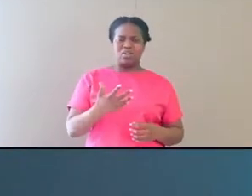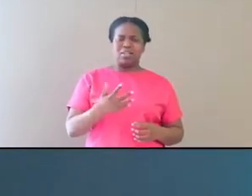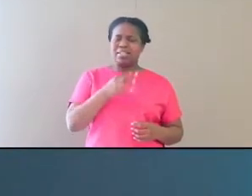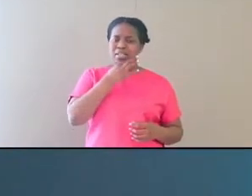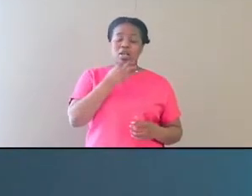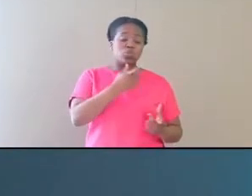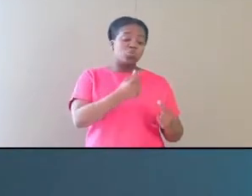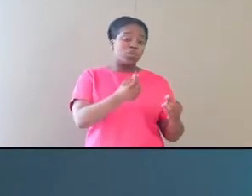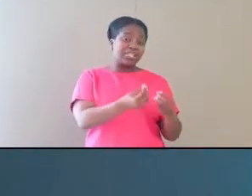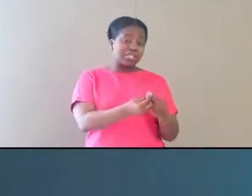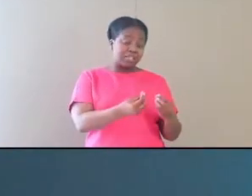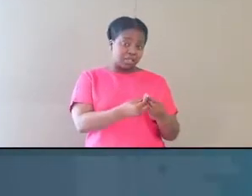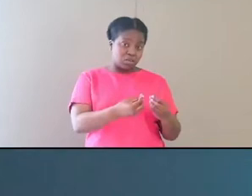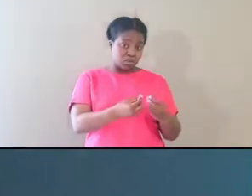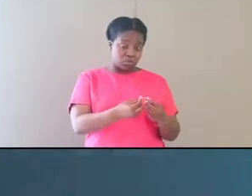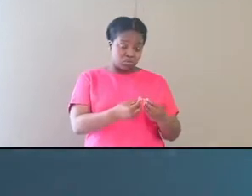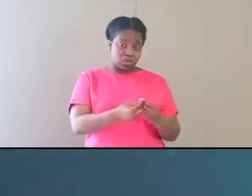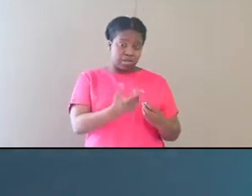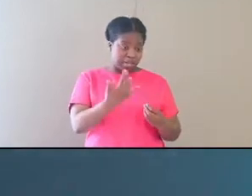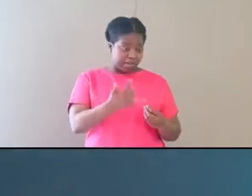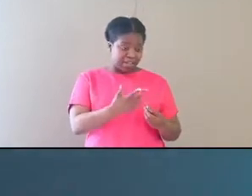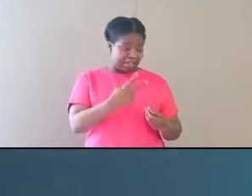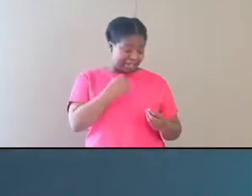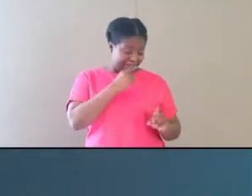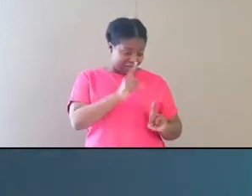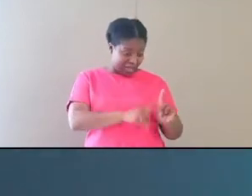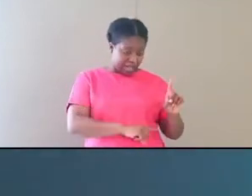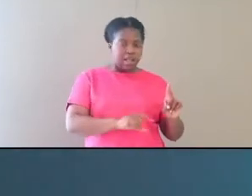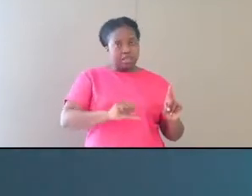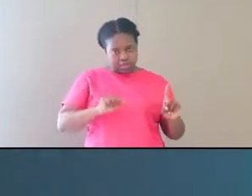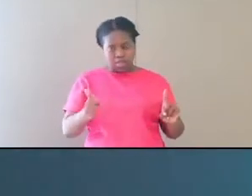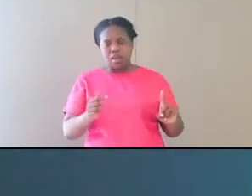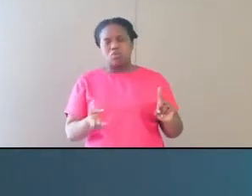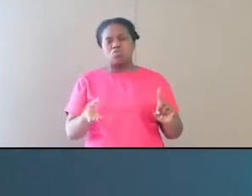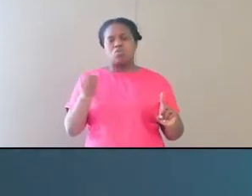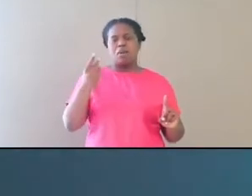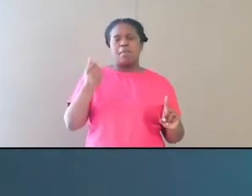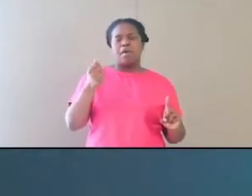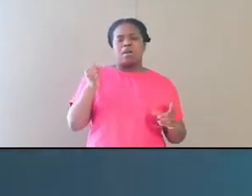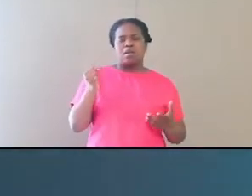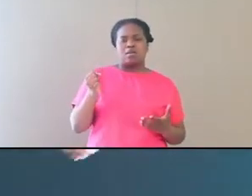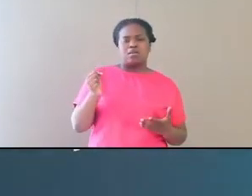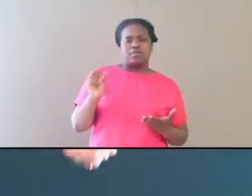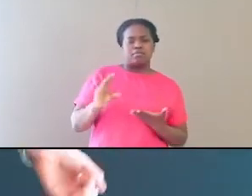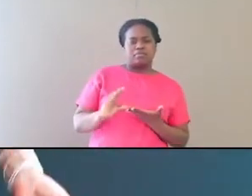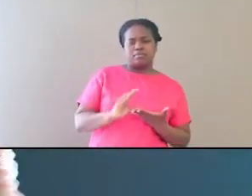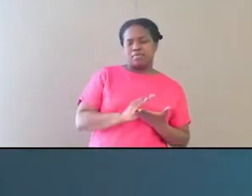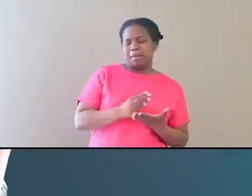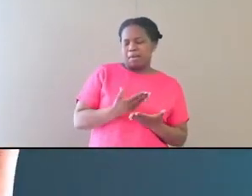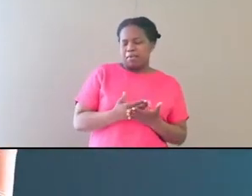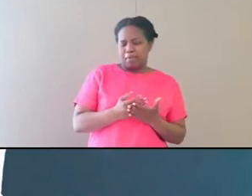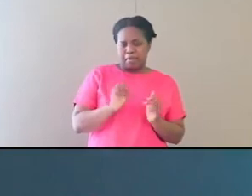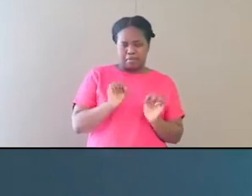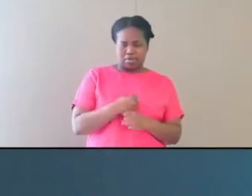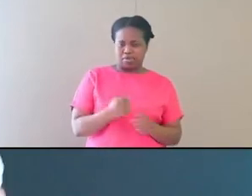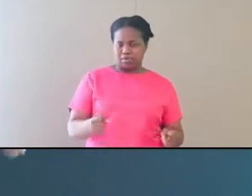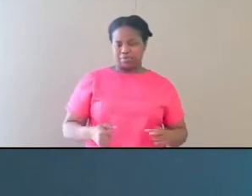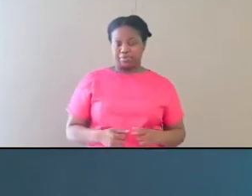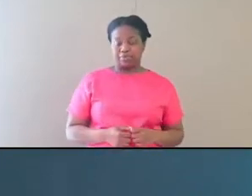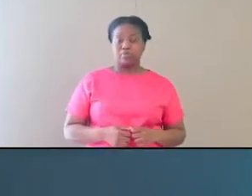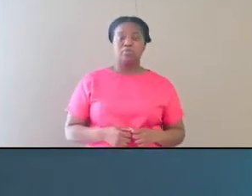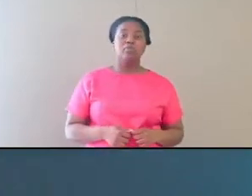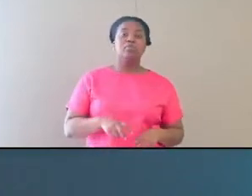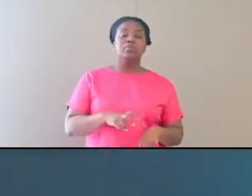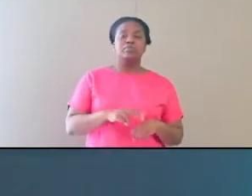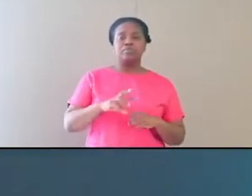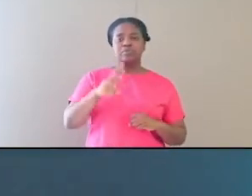to do things which actually then had to get some kind of verification from an institution and it was just not possible. So we must remember